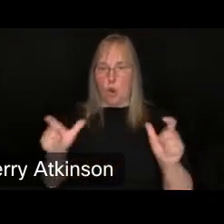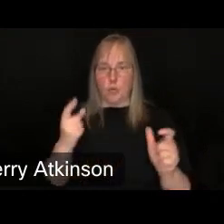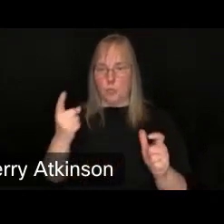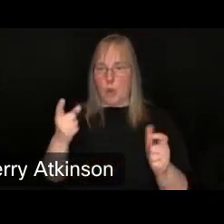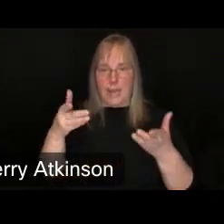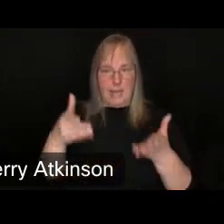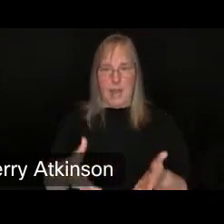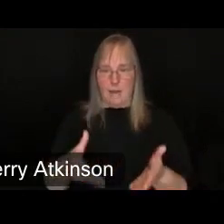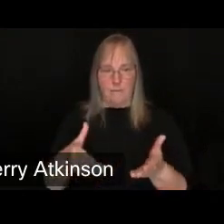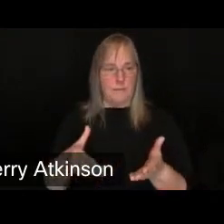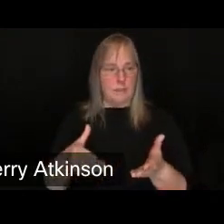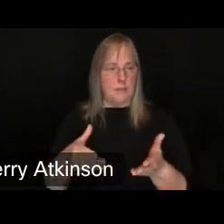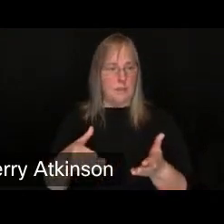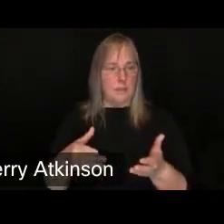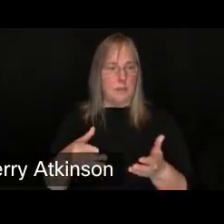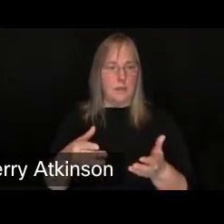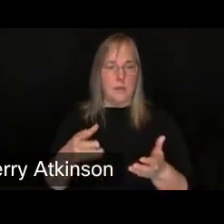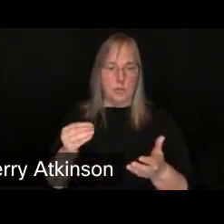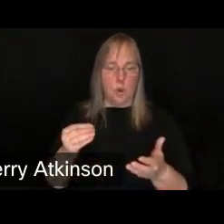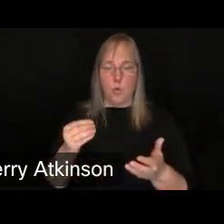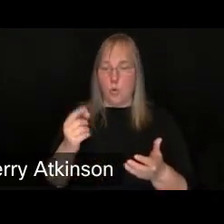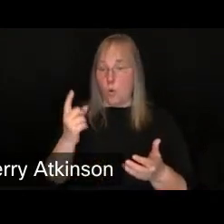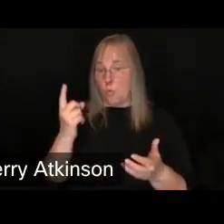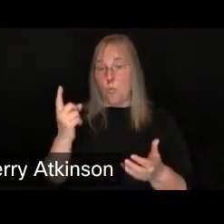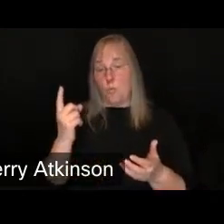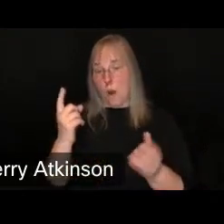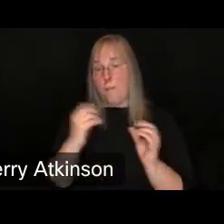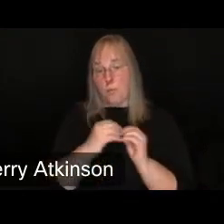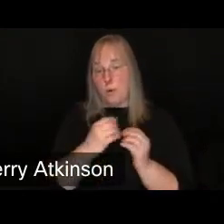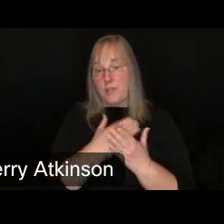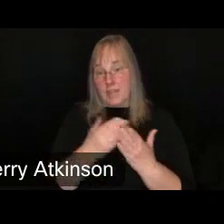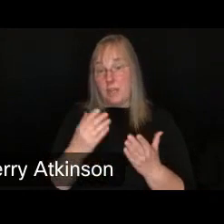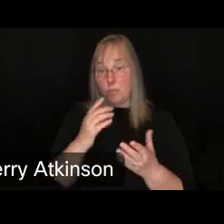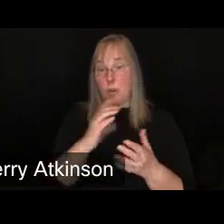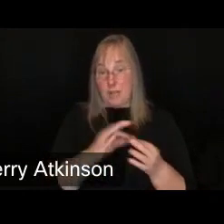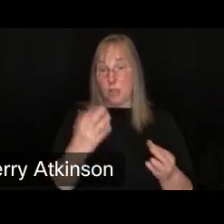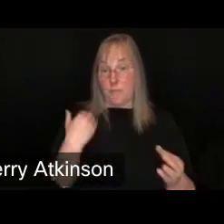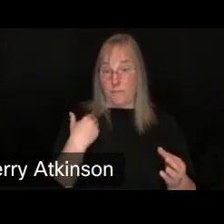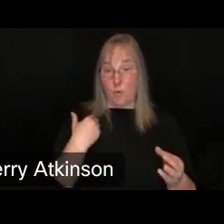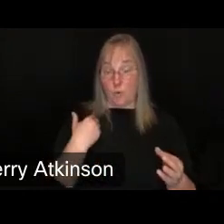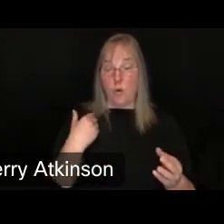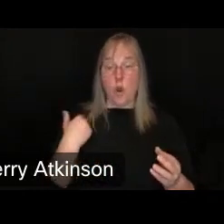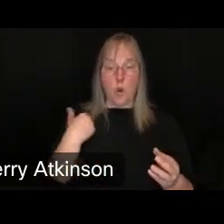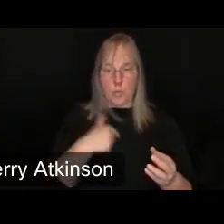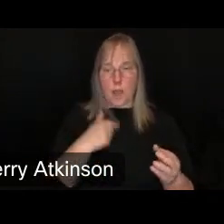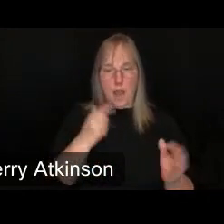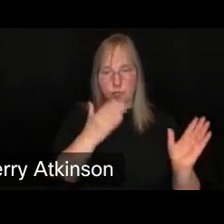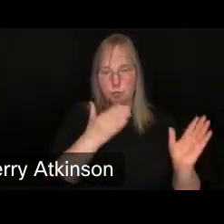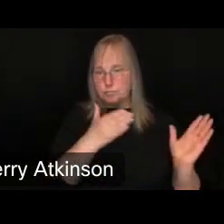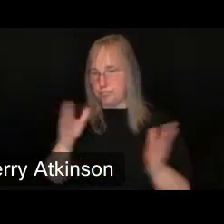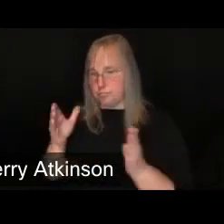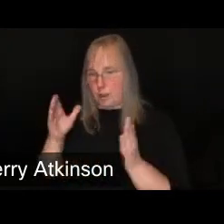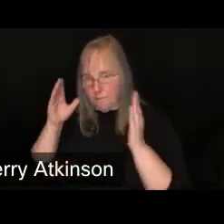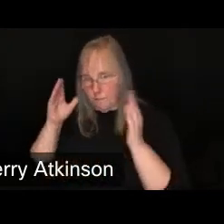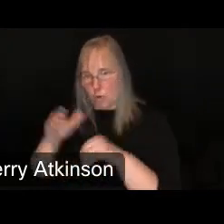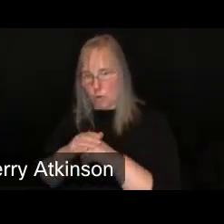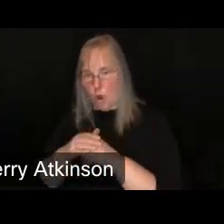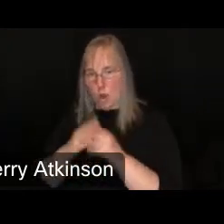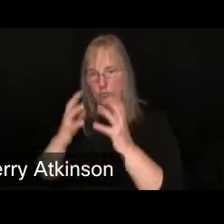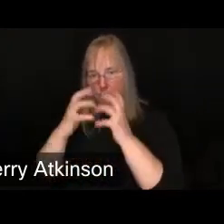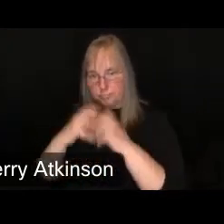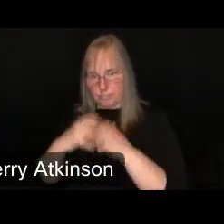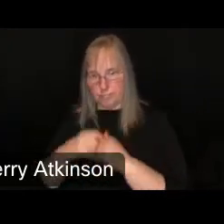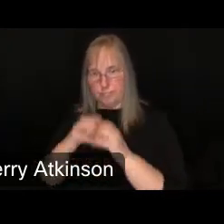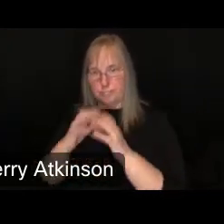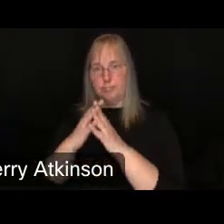pipeline. So one more thing that I mentioned earlier is just we have to focus more on redevelopment and new